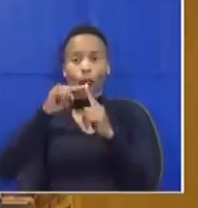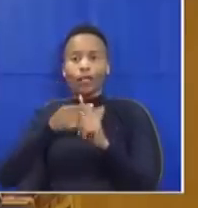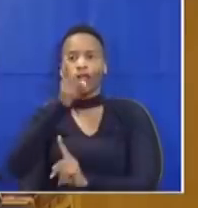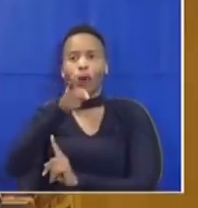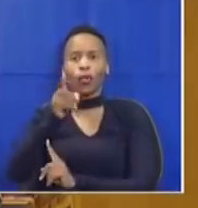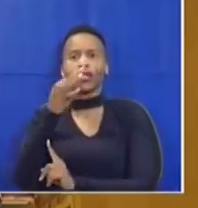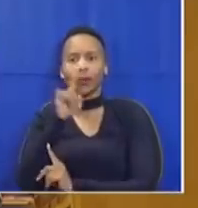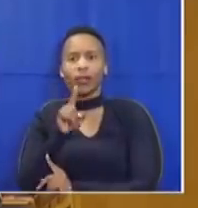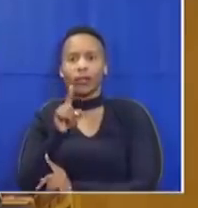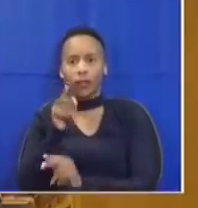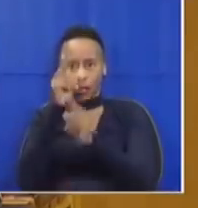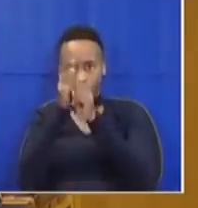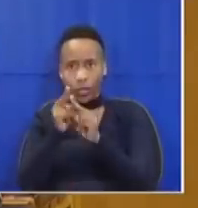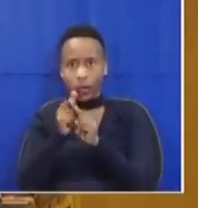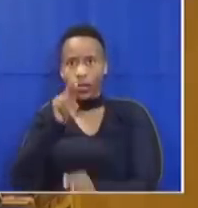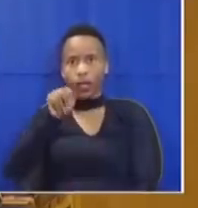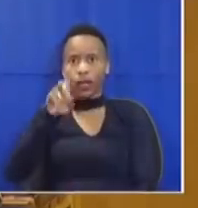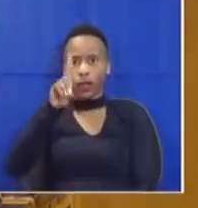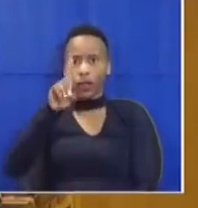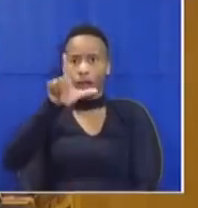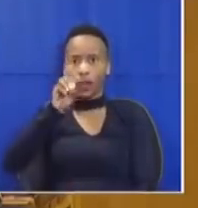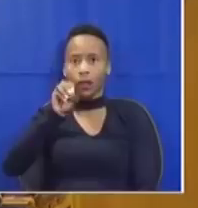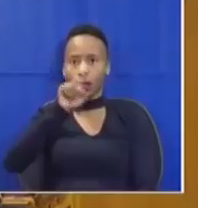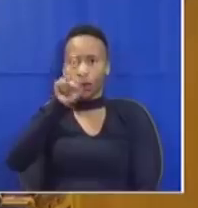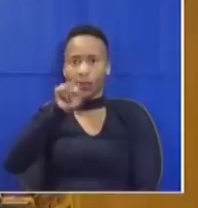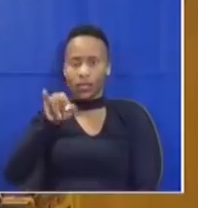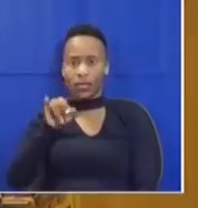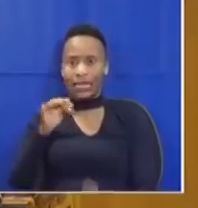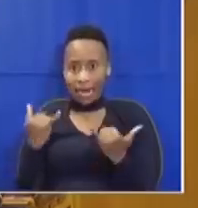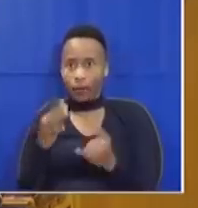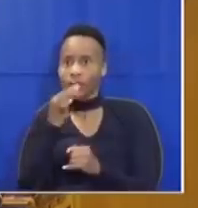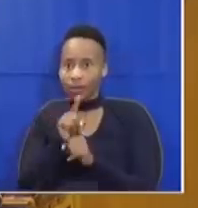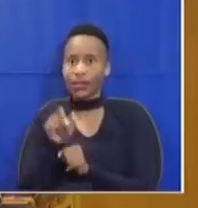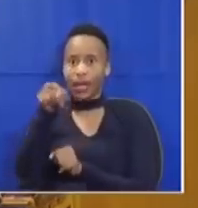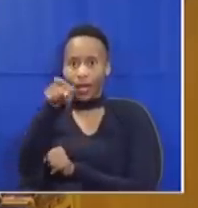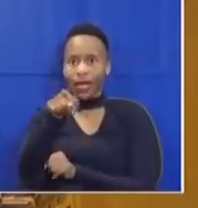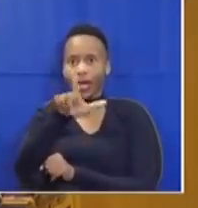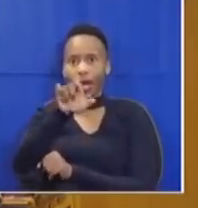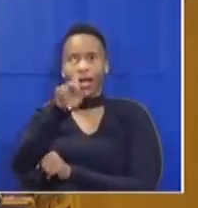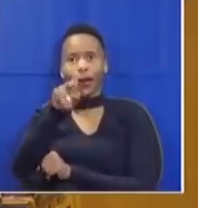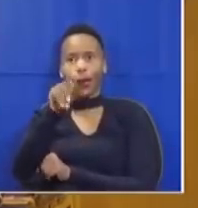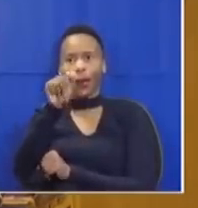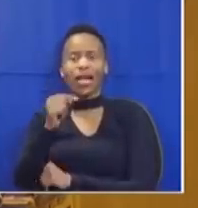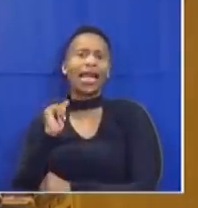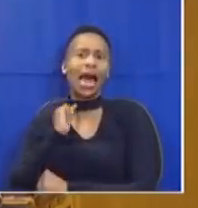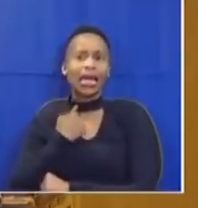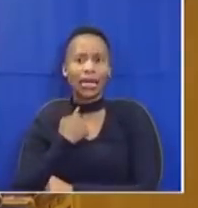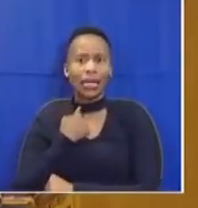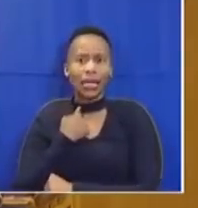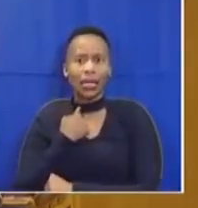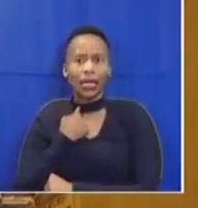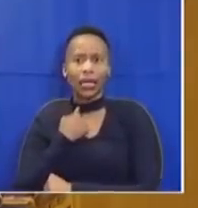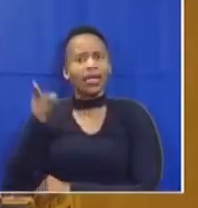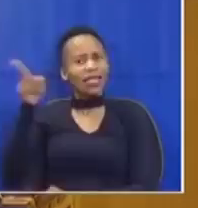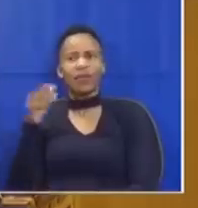The honourable Ndlozi just said to the honourable Nkota, you are lying. Honourable now, Nkota, since the beginning of this debate, EFF have held and